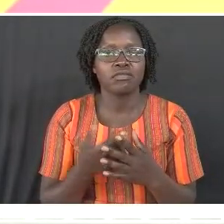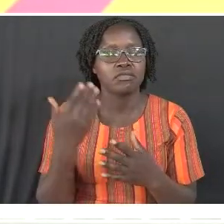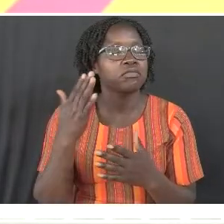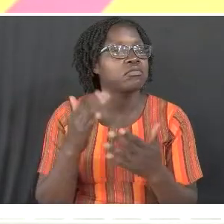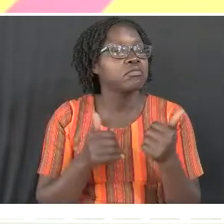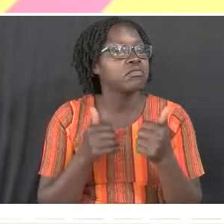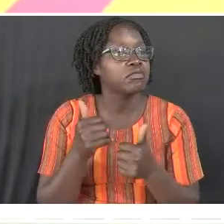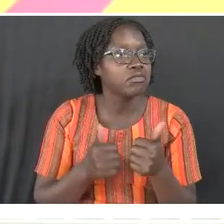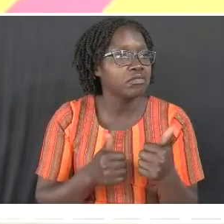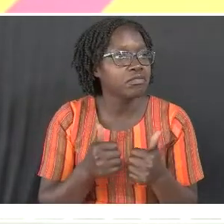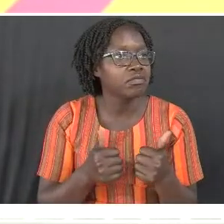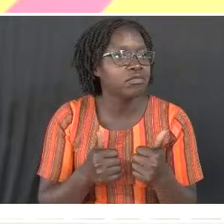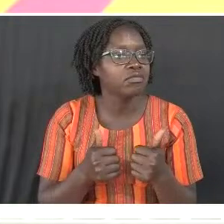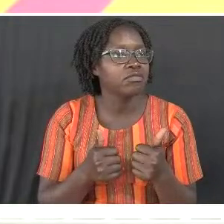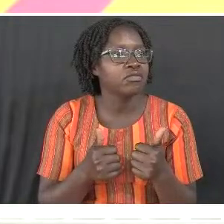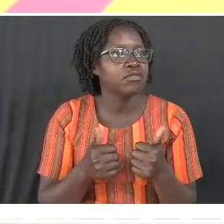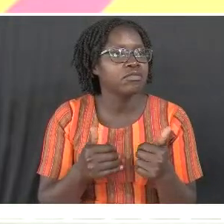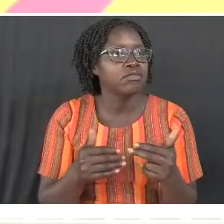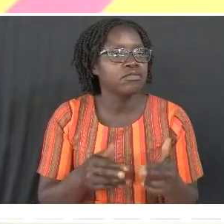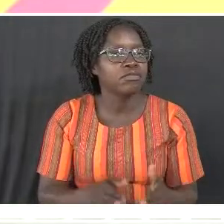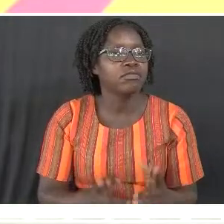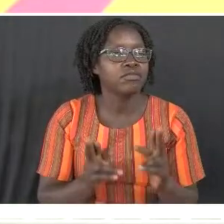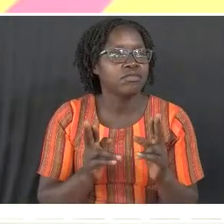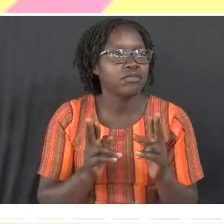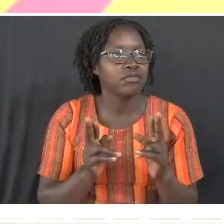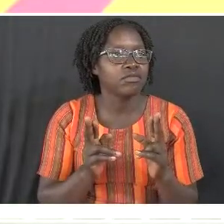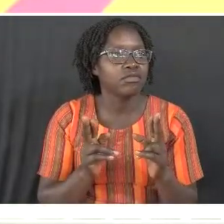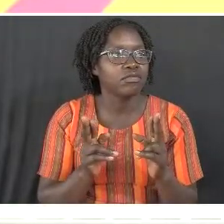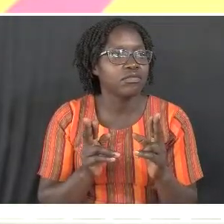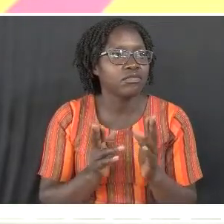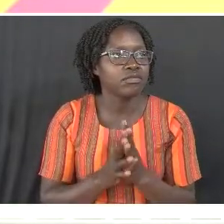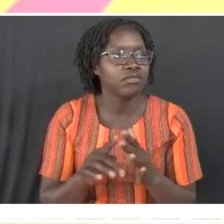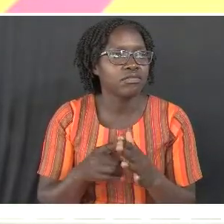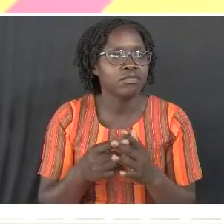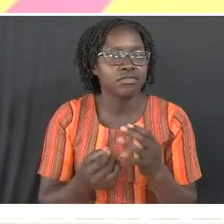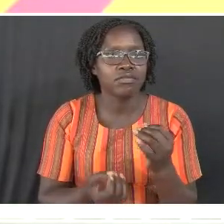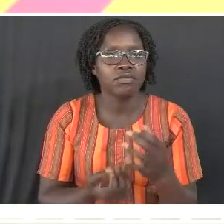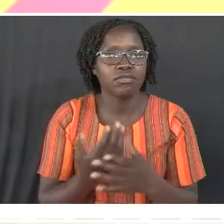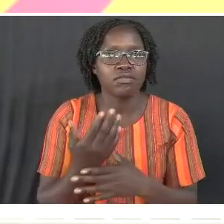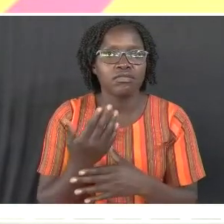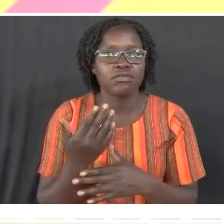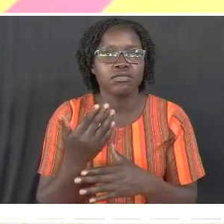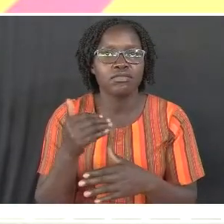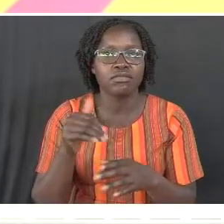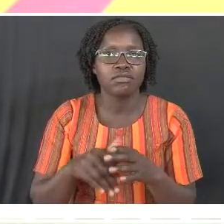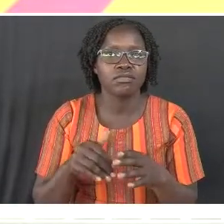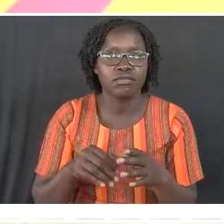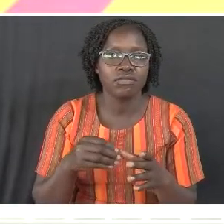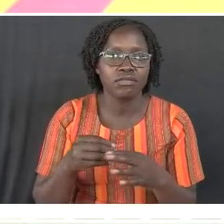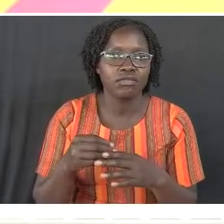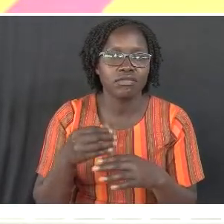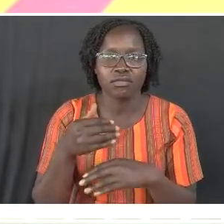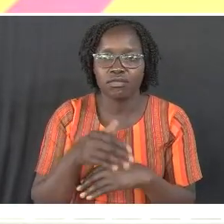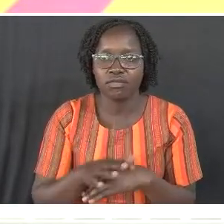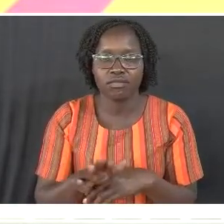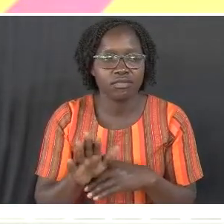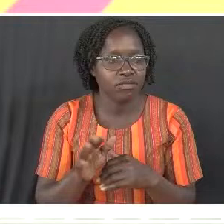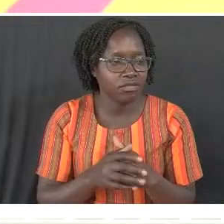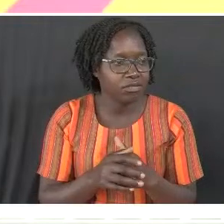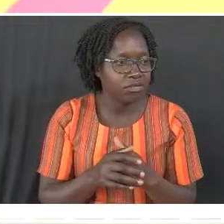know which route to go. So they'll start growing either inside, or even sometimes they can even